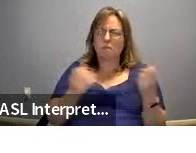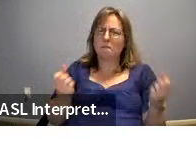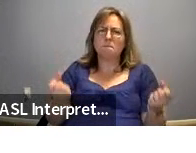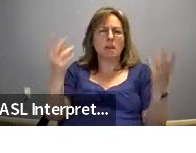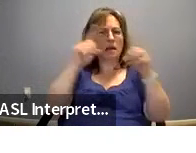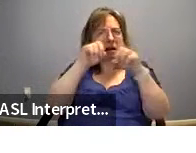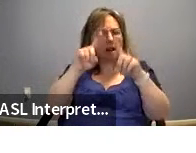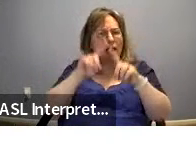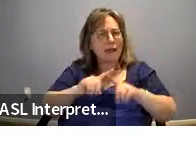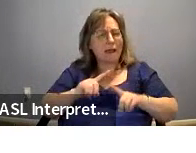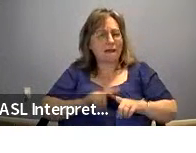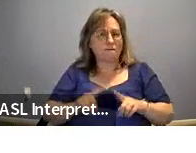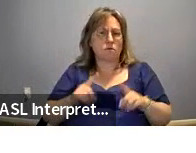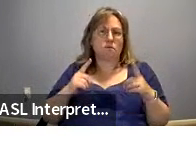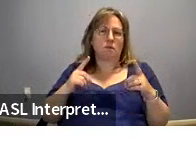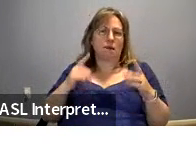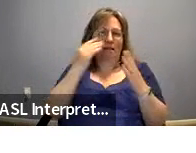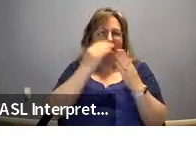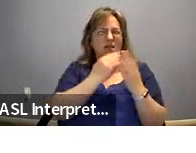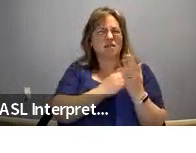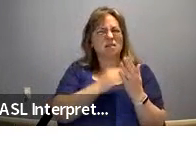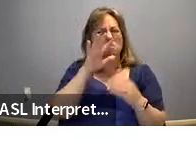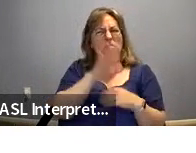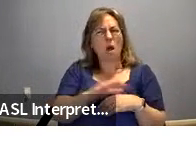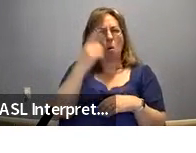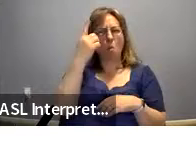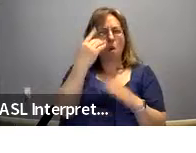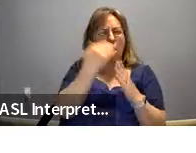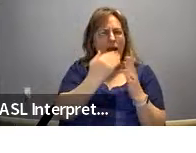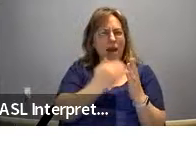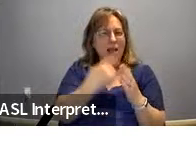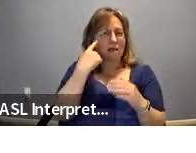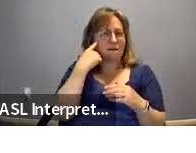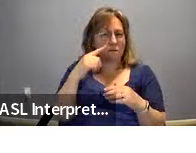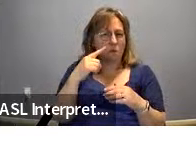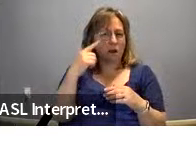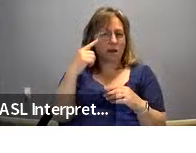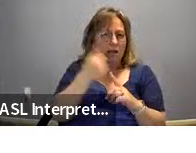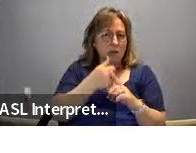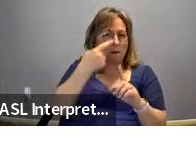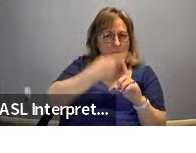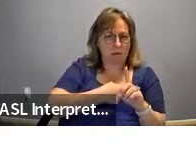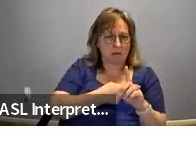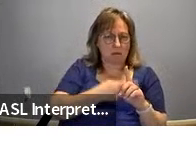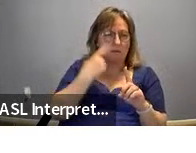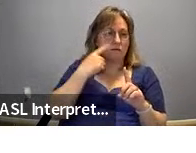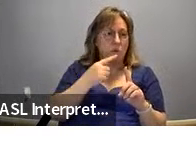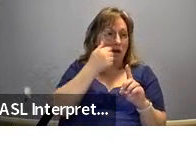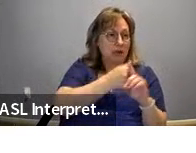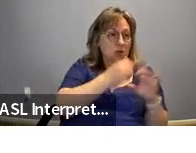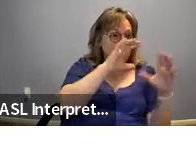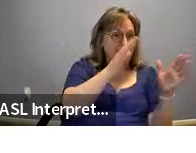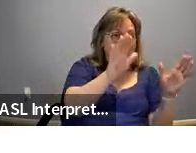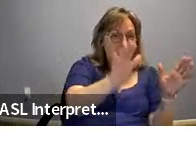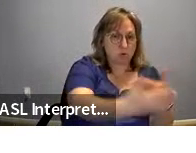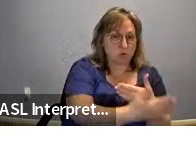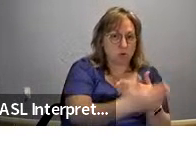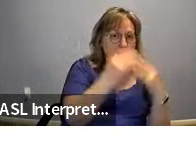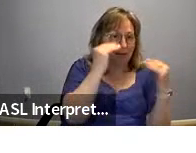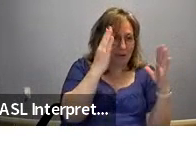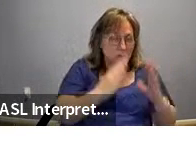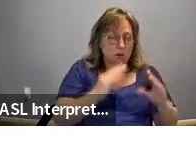one lesson per month for all classroom teachers to teach. And we've developed